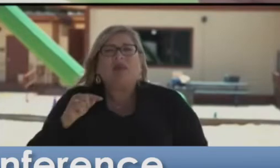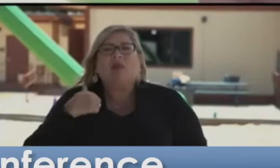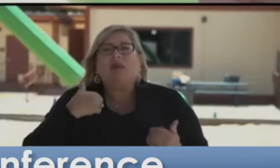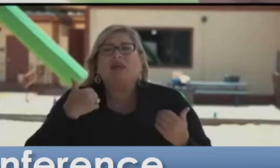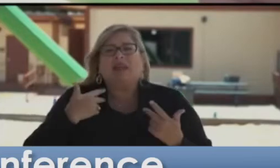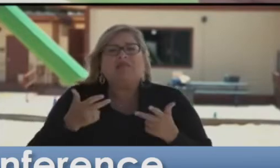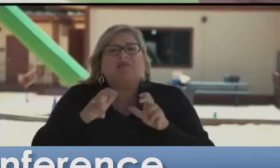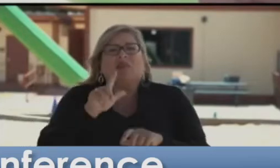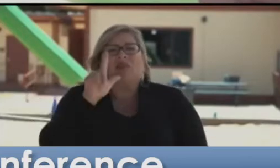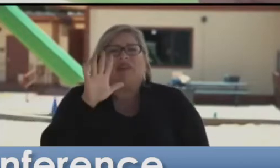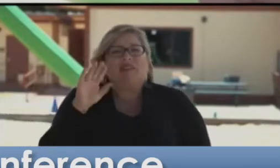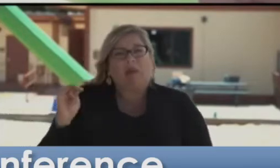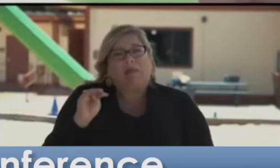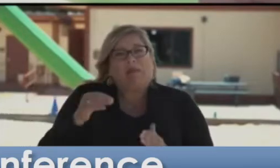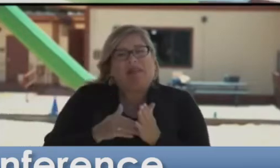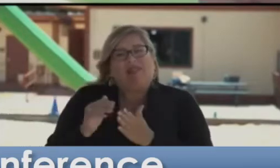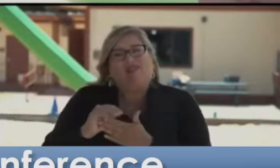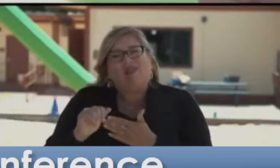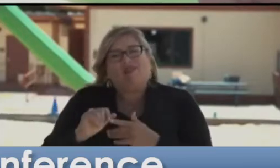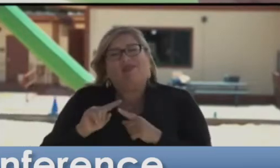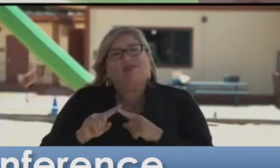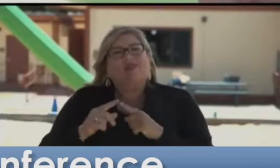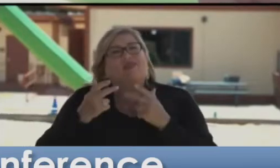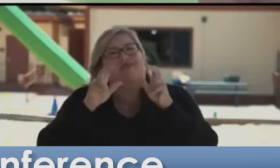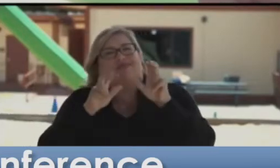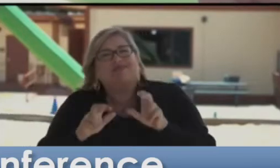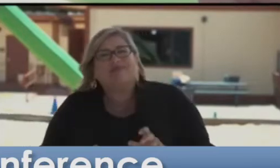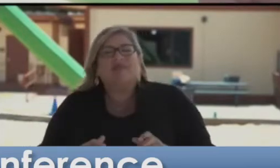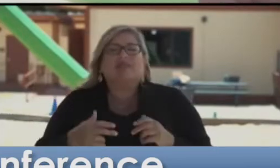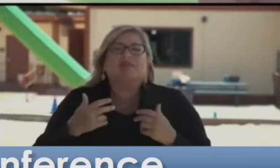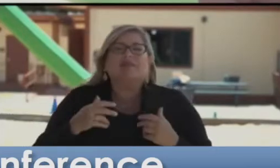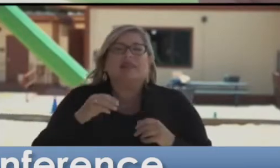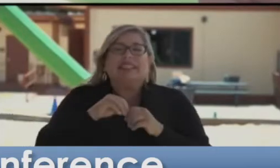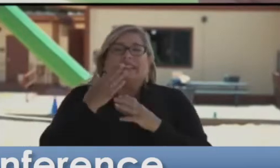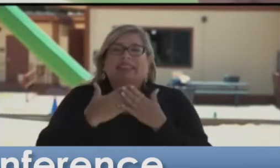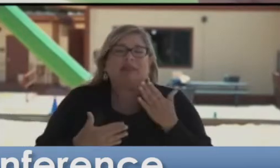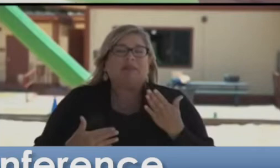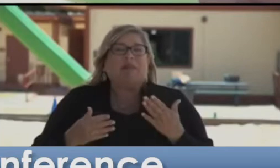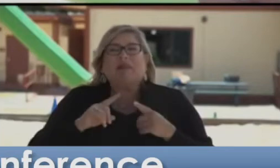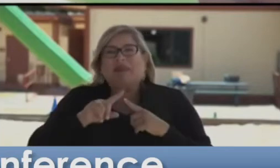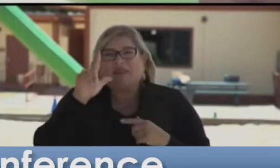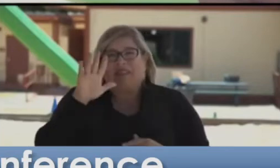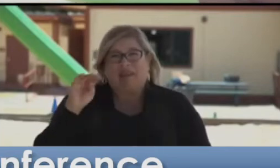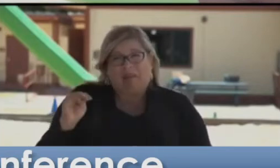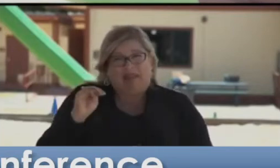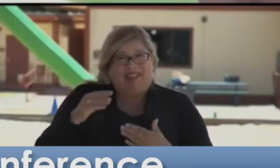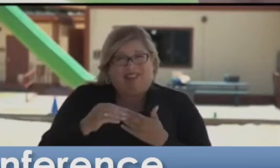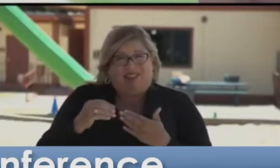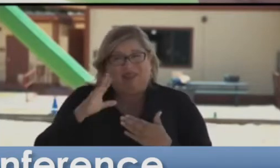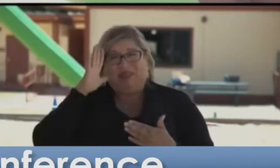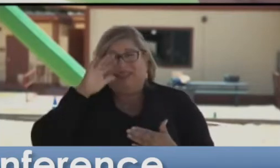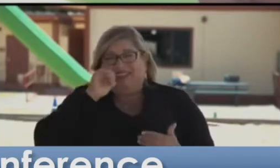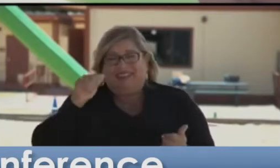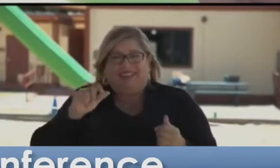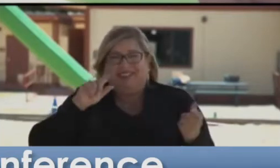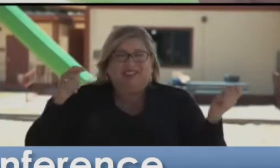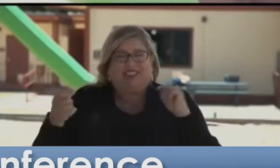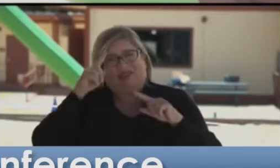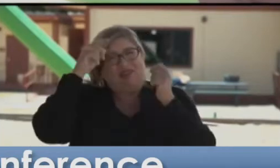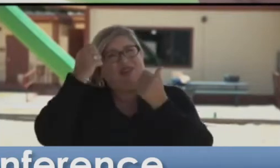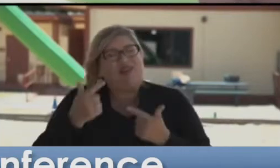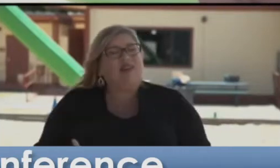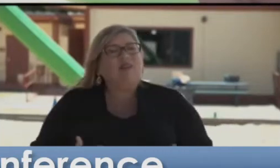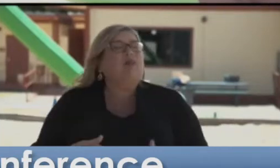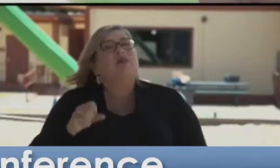million to build on some pilots around the state. $25 million was not going to ultimately change the trajectory for folks. And that's why